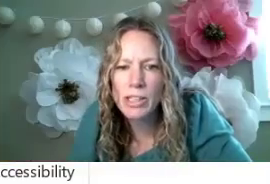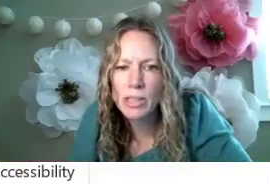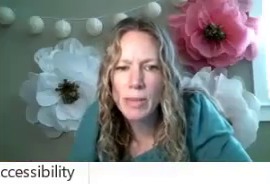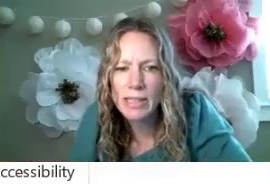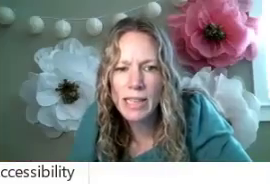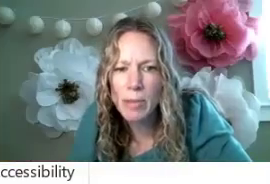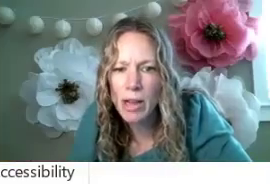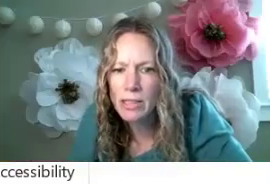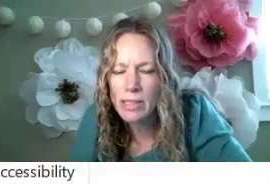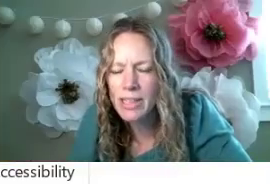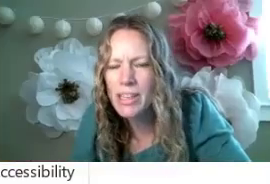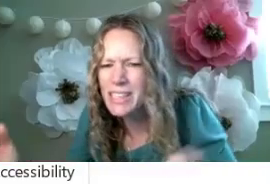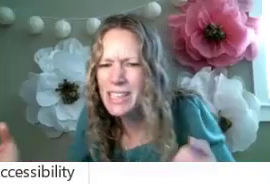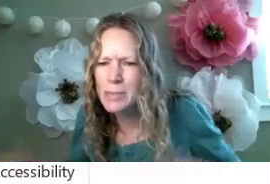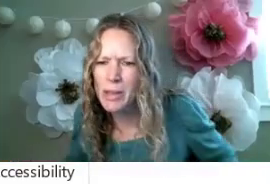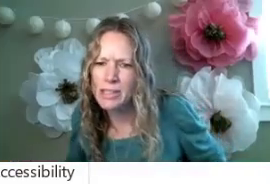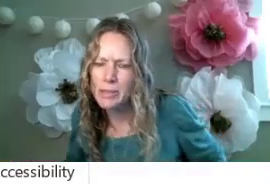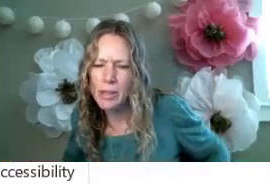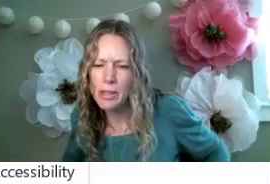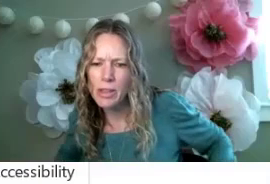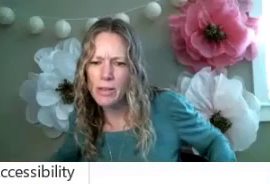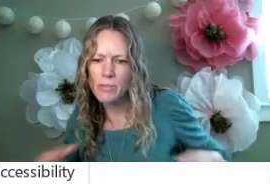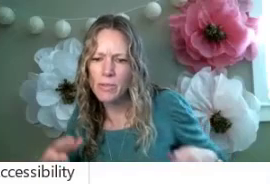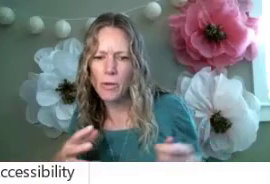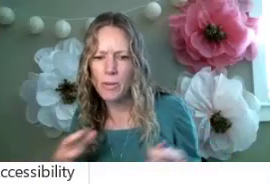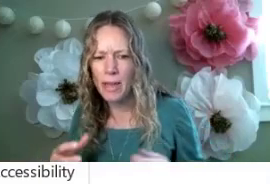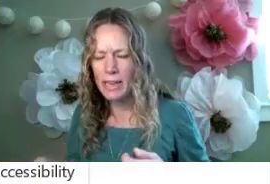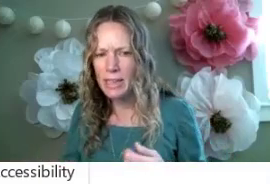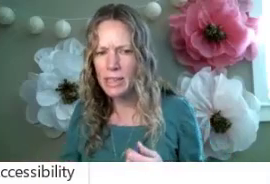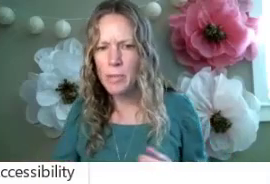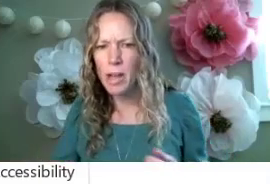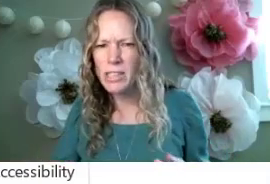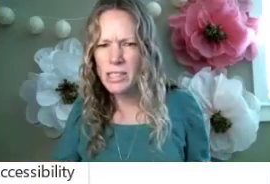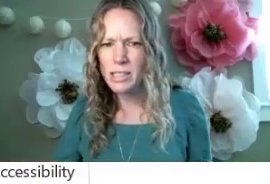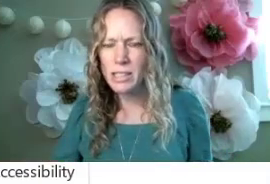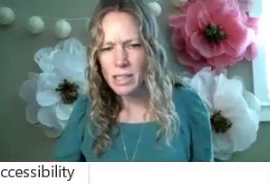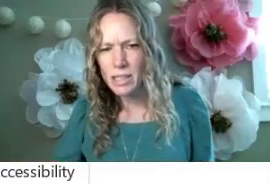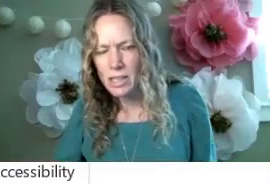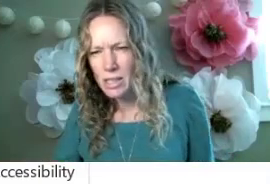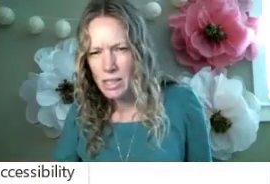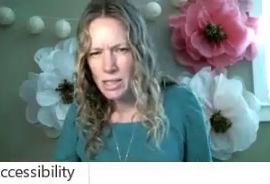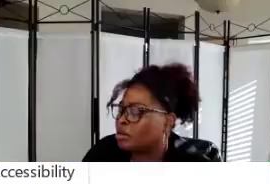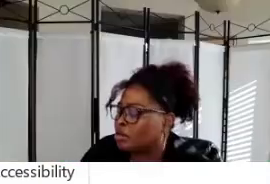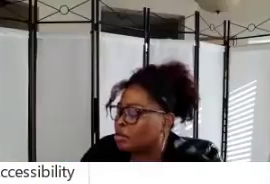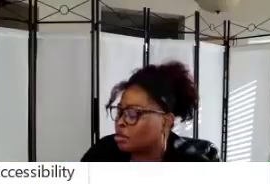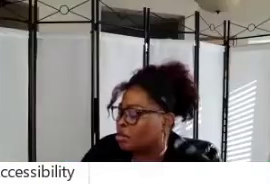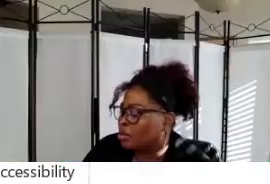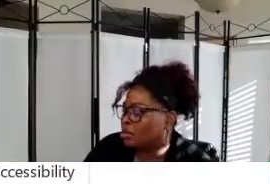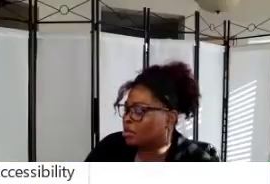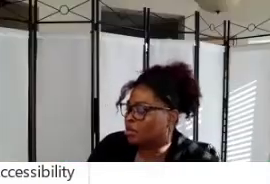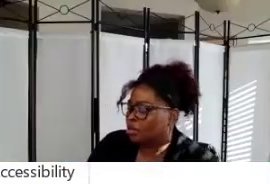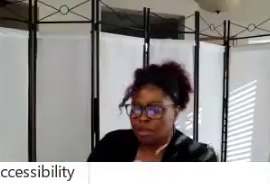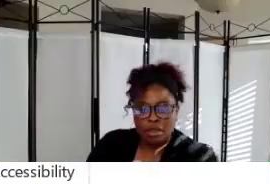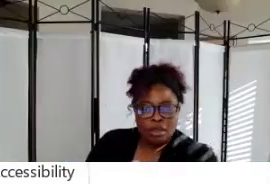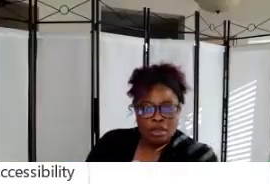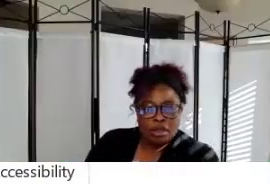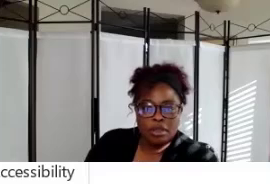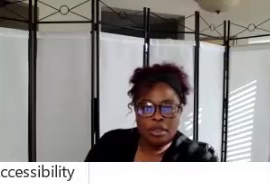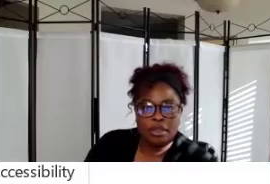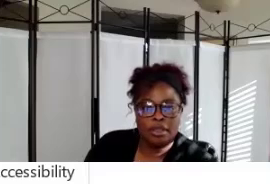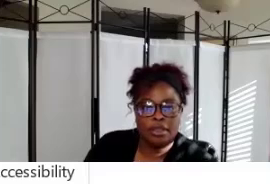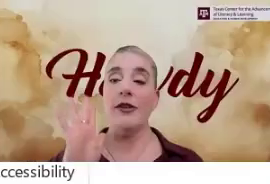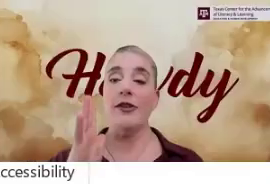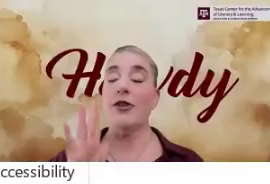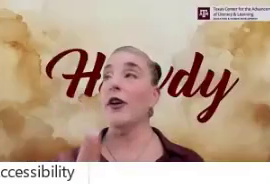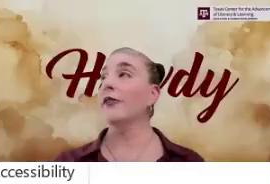are my just my Yeah. text boxes. They're not text boxes, but they're the formatting boxes. Oh. Yeah, and I'm not,